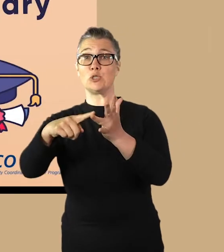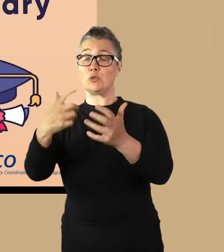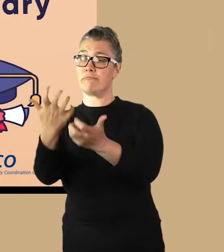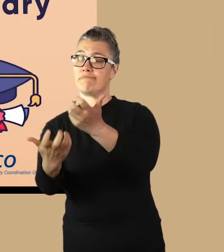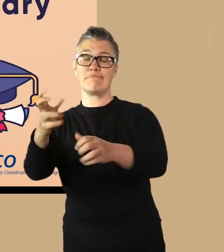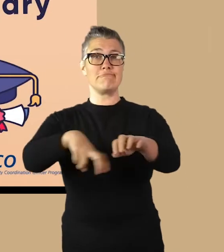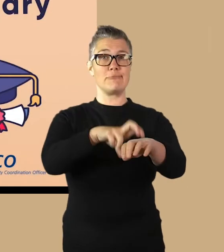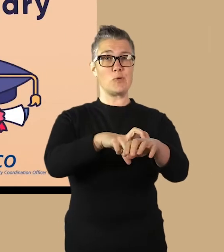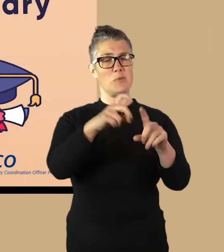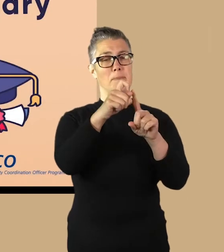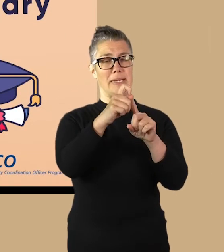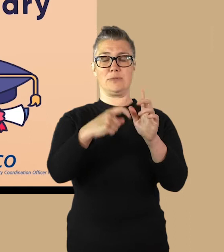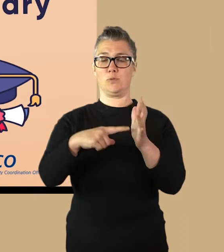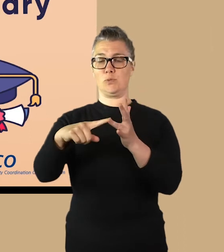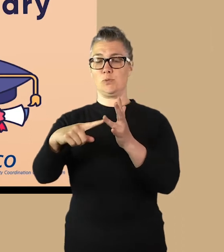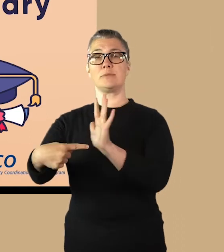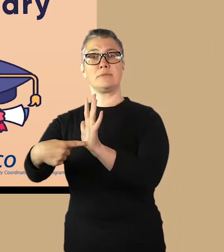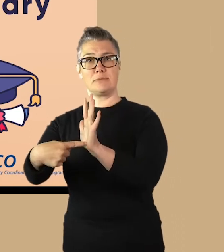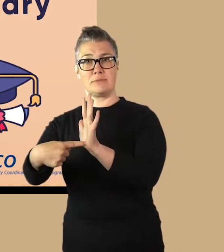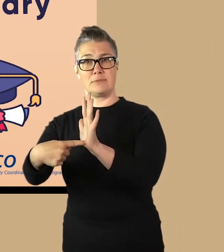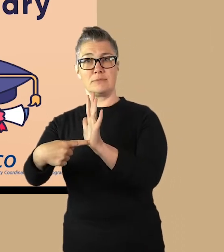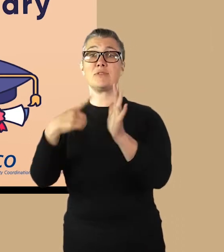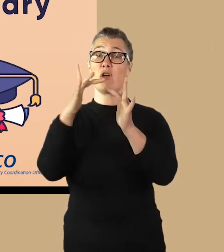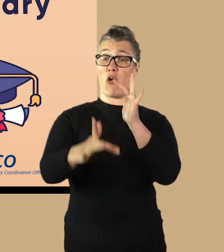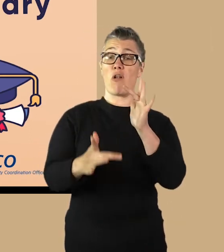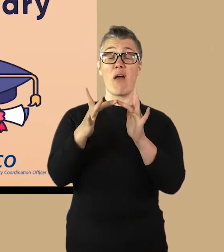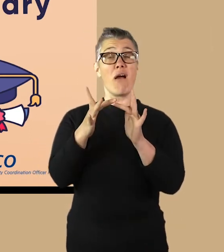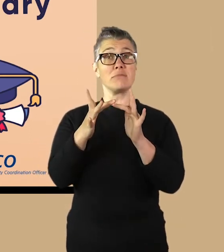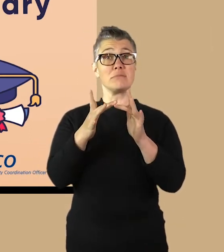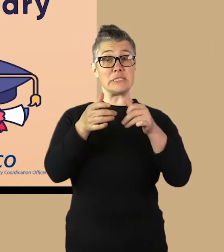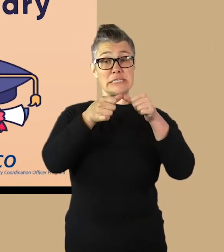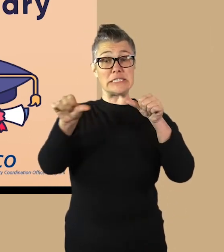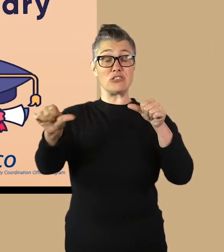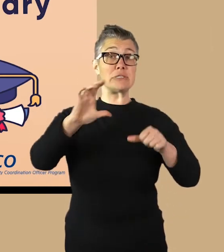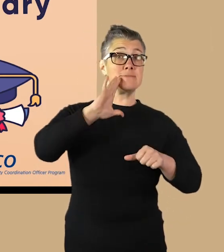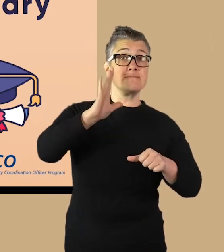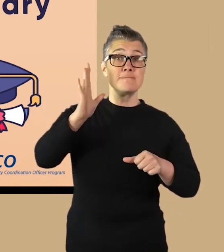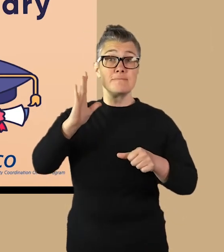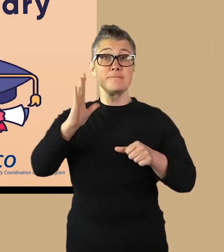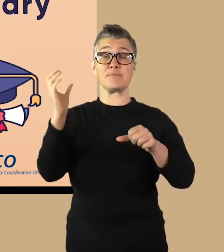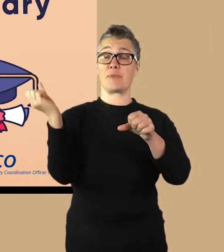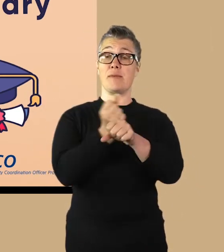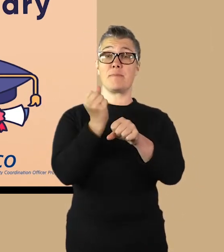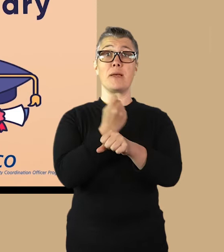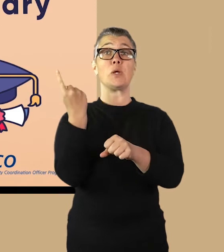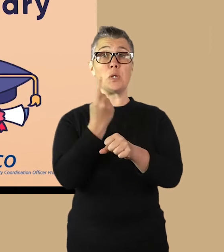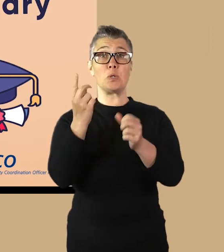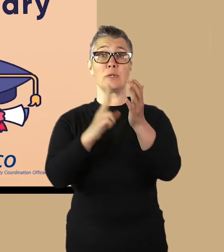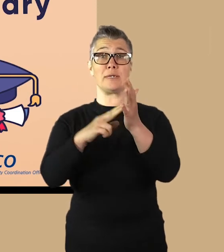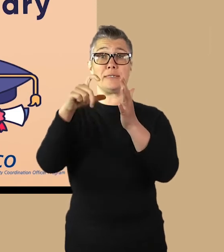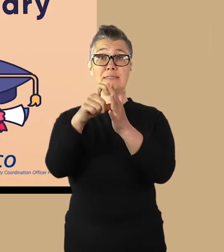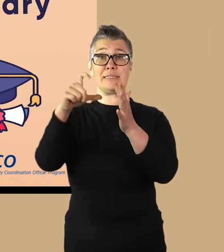Hi, and welcome to Pathways to Tertiary, or P2T. P2T is an online series of events which has